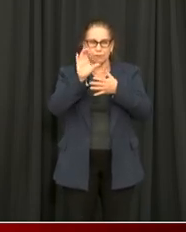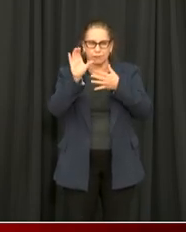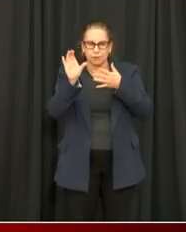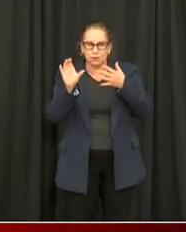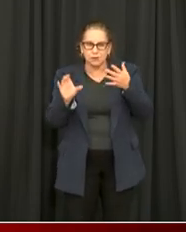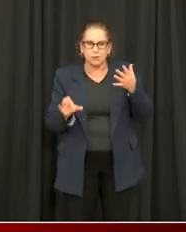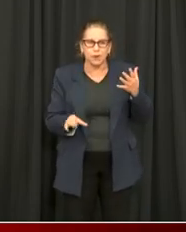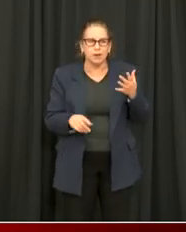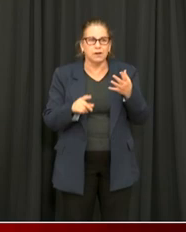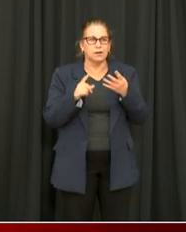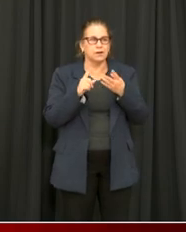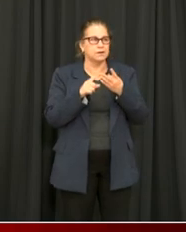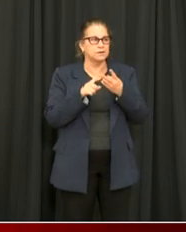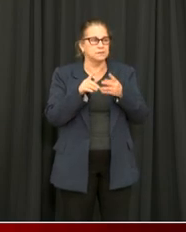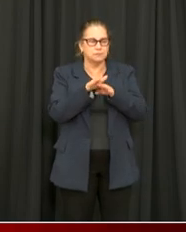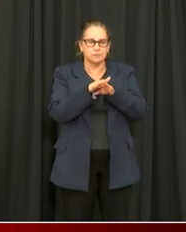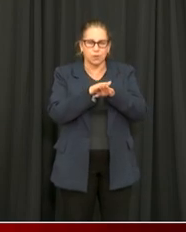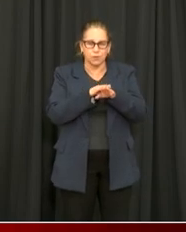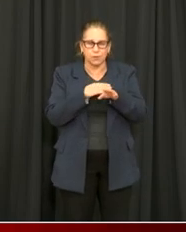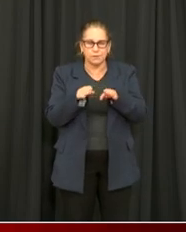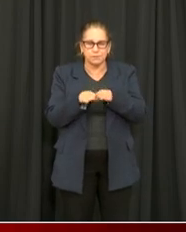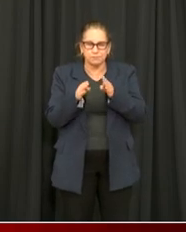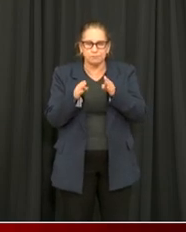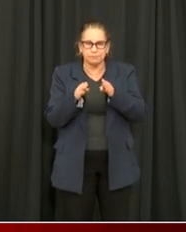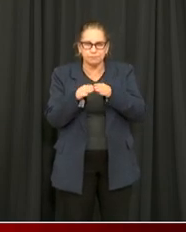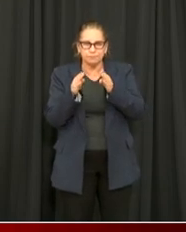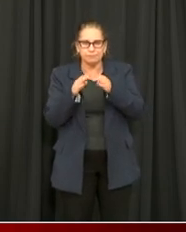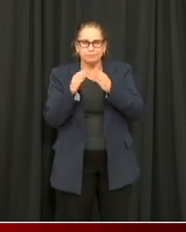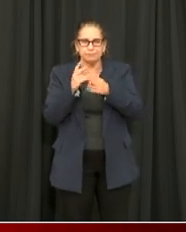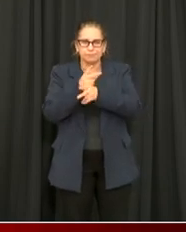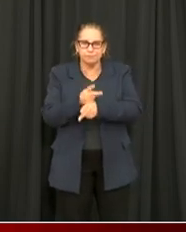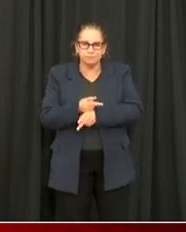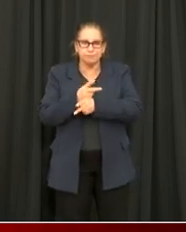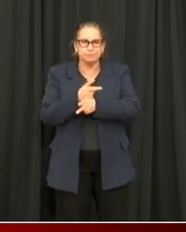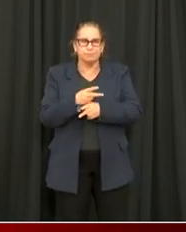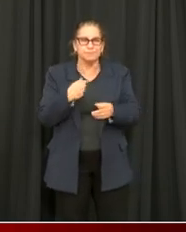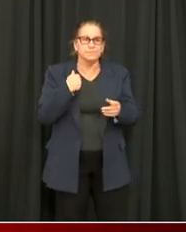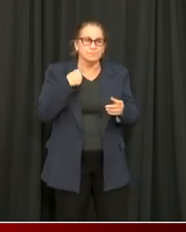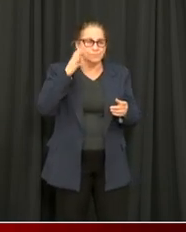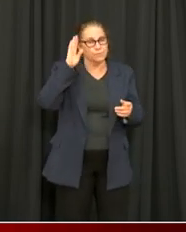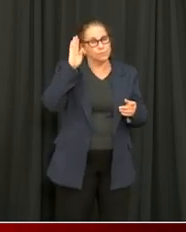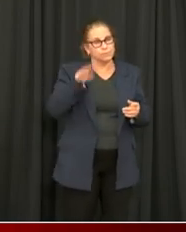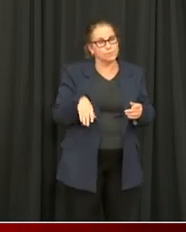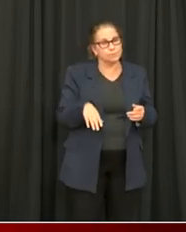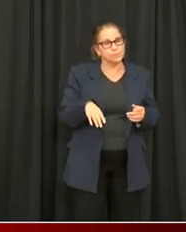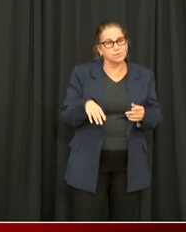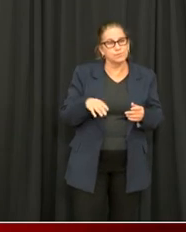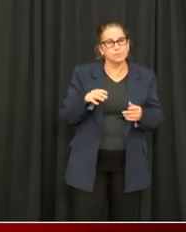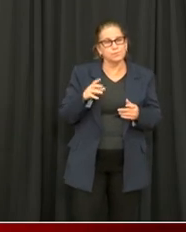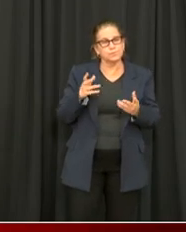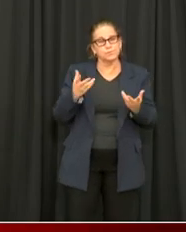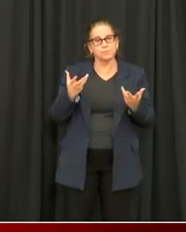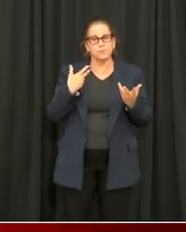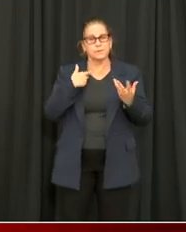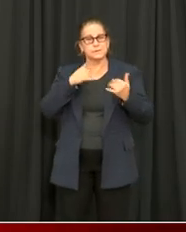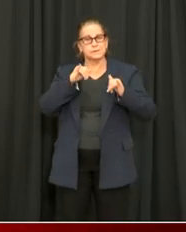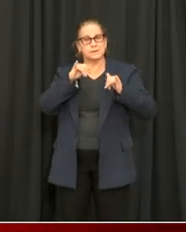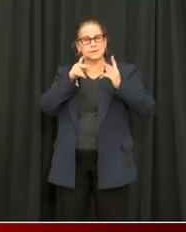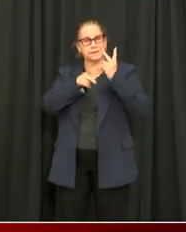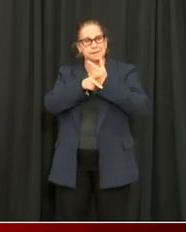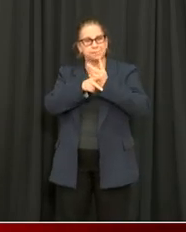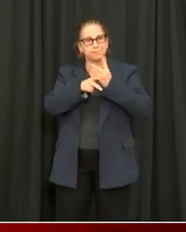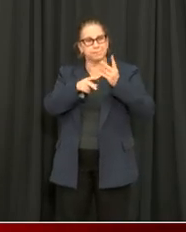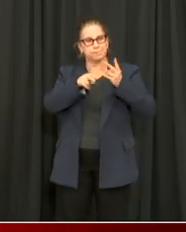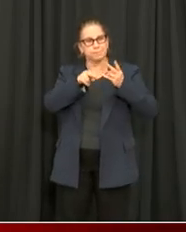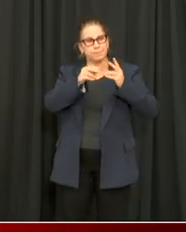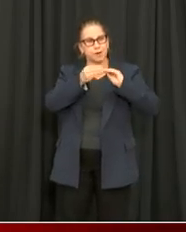be very careful in doing that. We know that we've been able to blunt the curve in DC. We see our numbers of